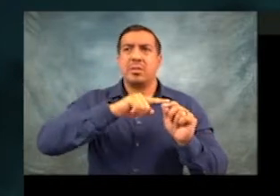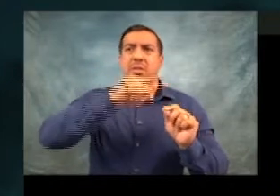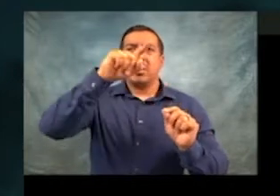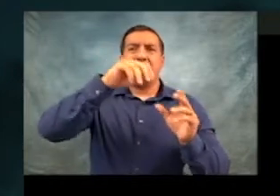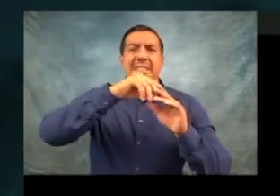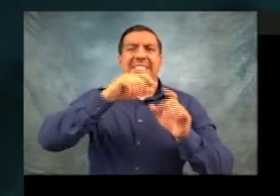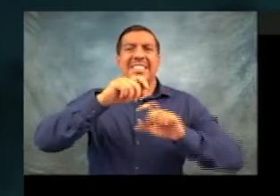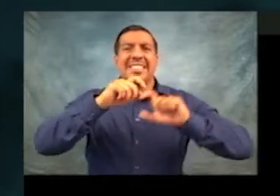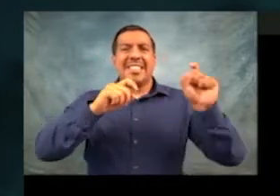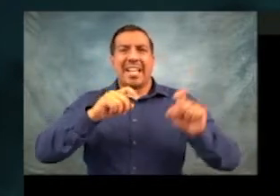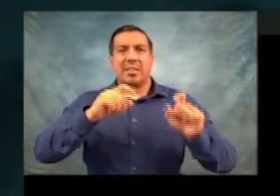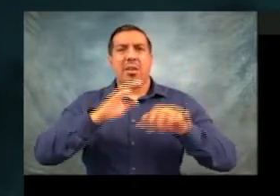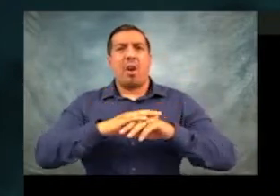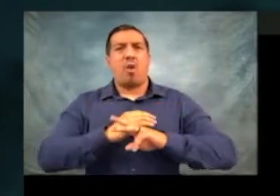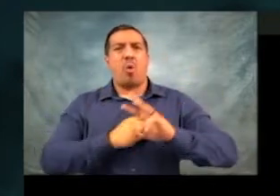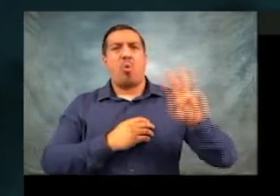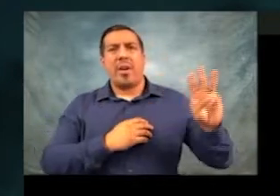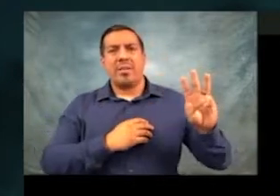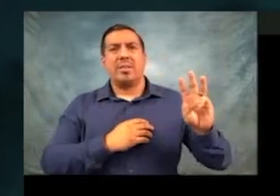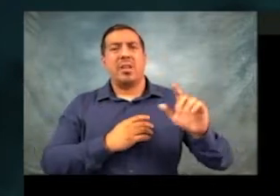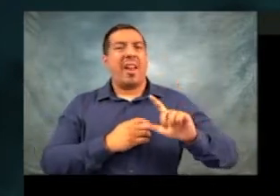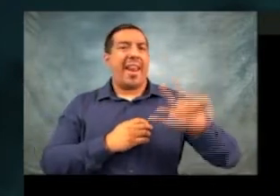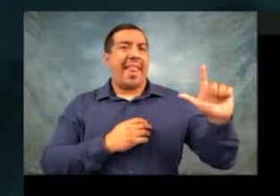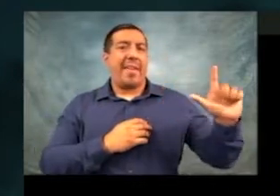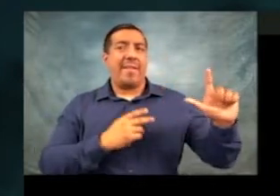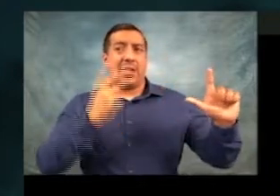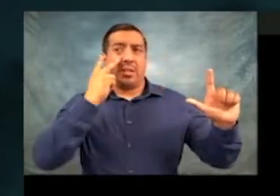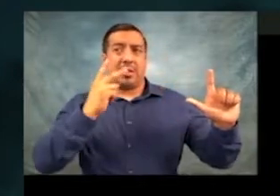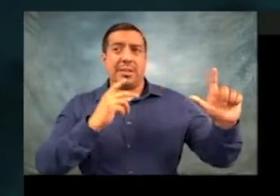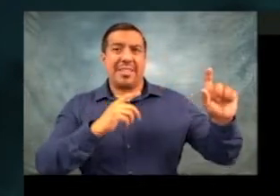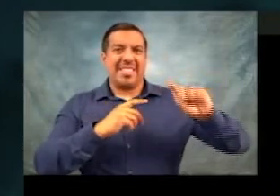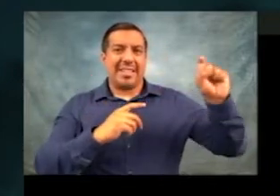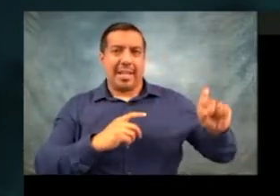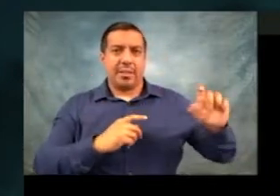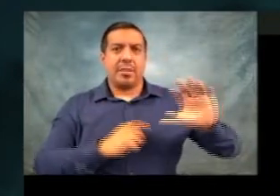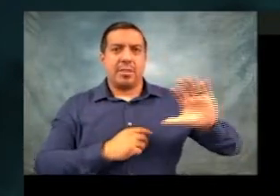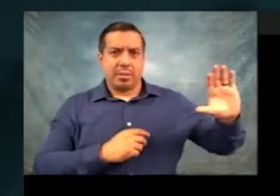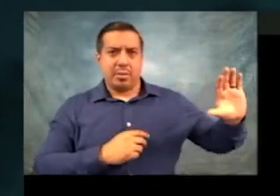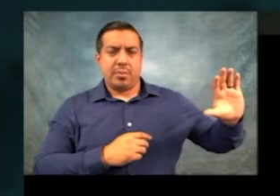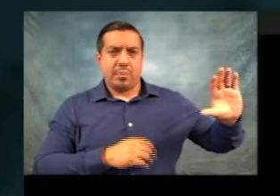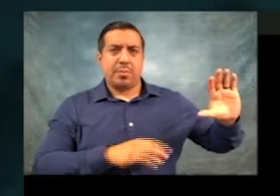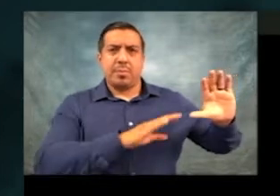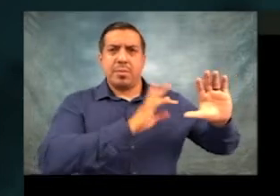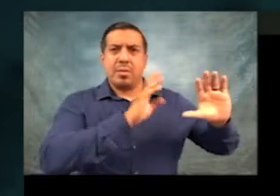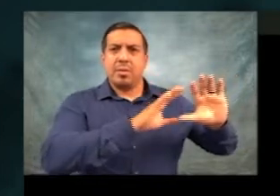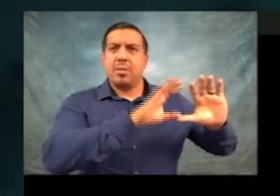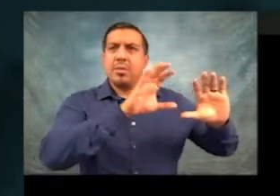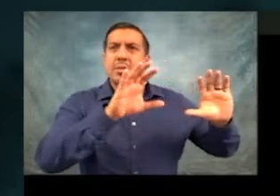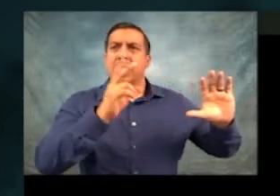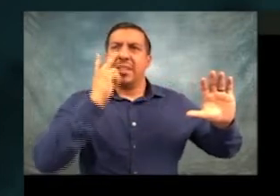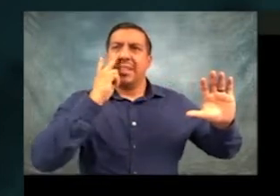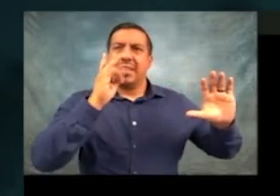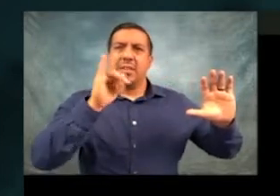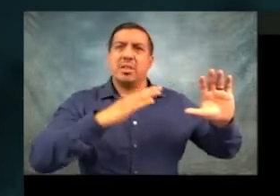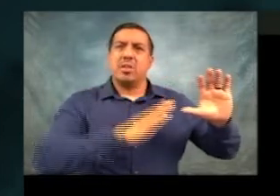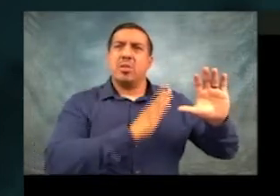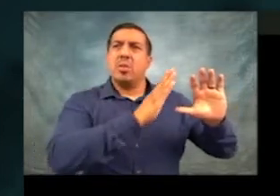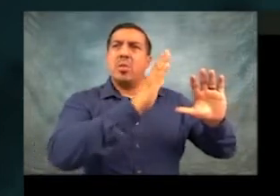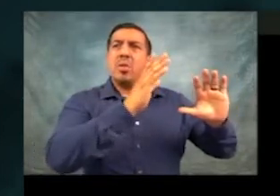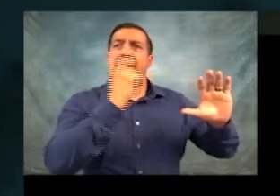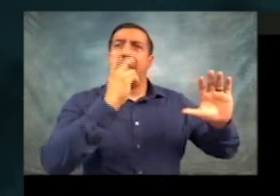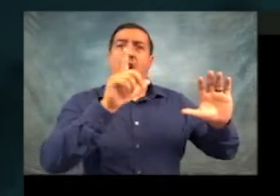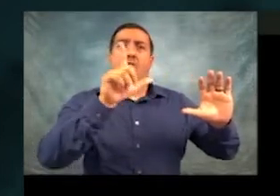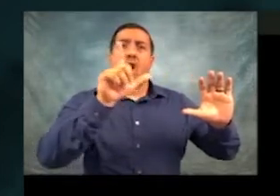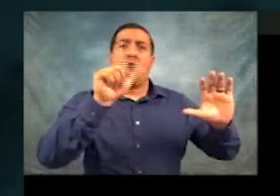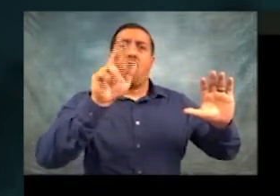and Texas is on the west side or the left side of the image. And you can see the track here of Laura is